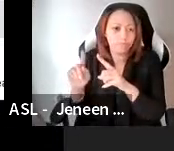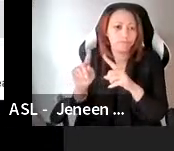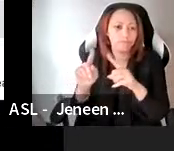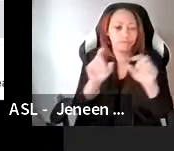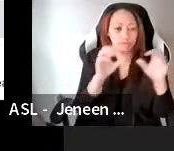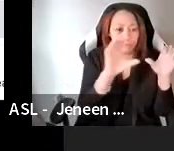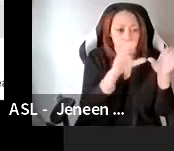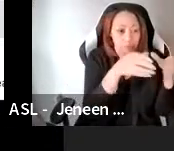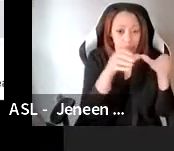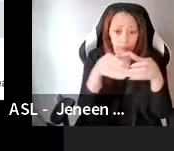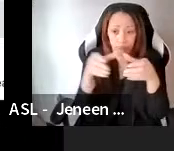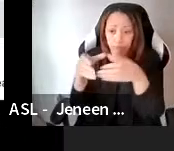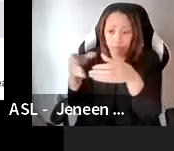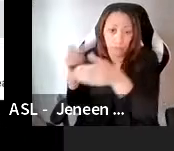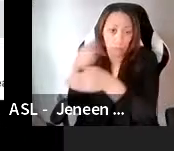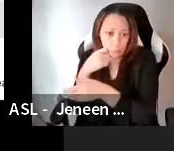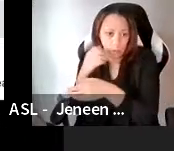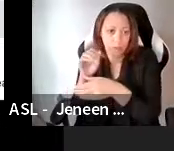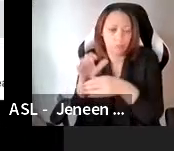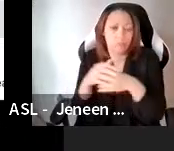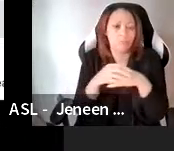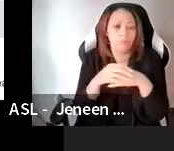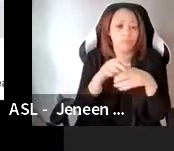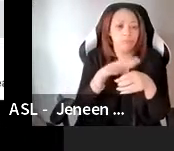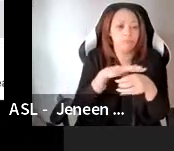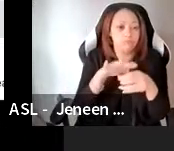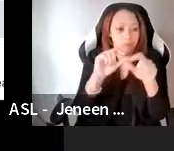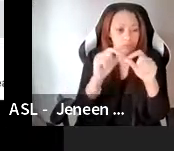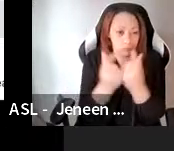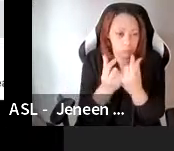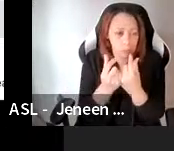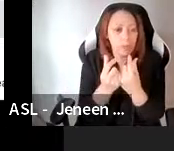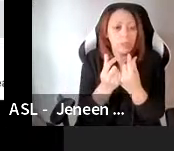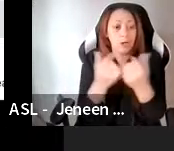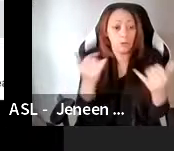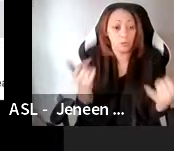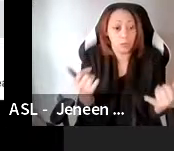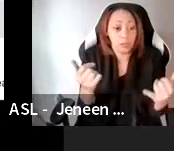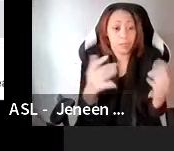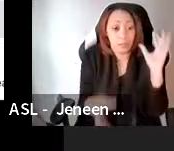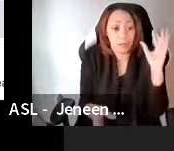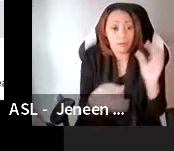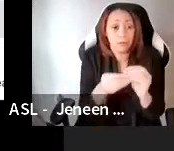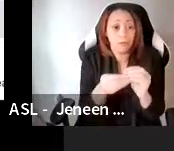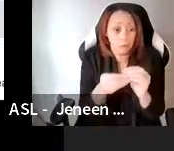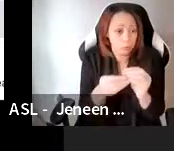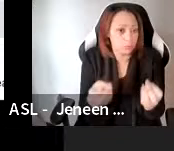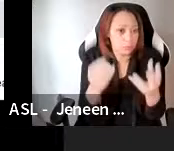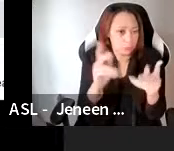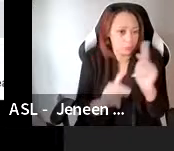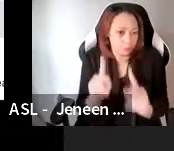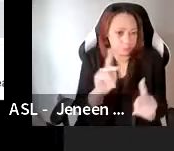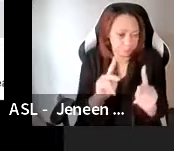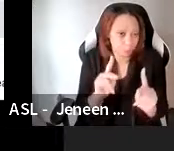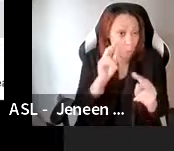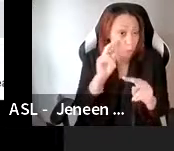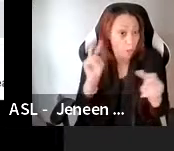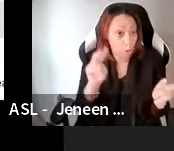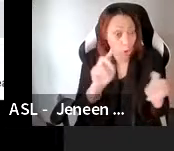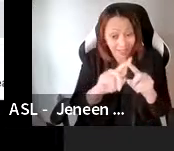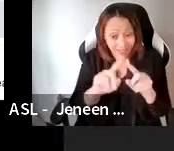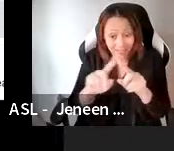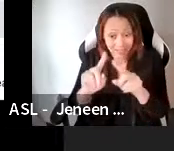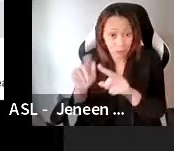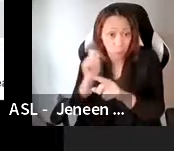broken down by racial and ethnic groups. So right now we're looking at total population, but if we want to take a look at the different